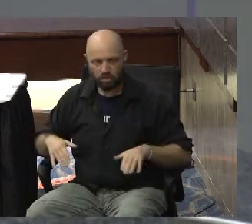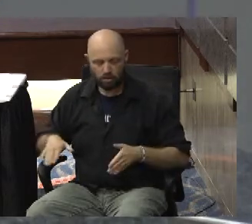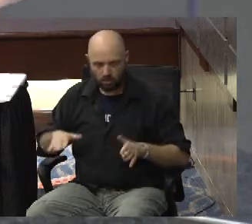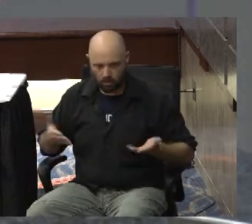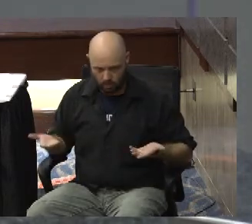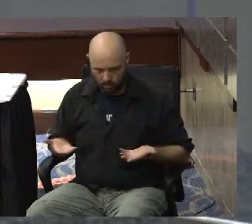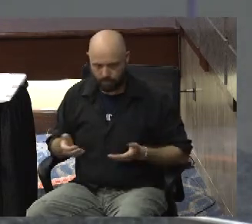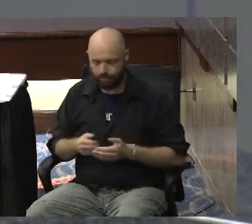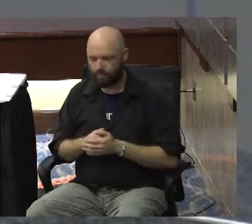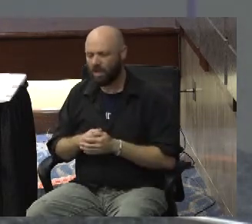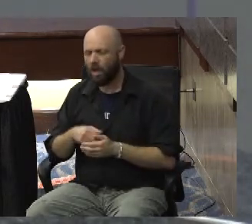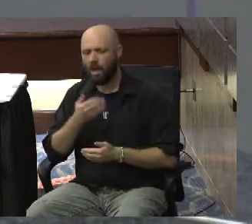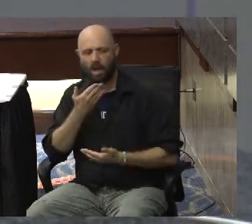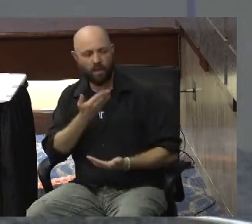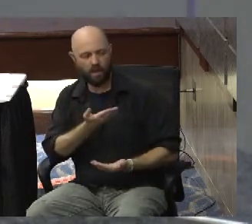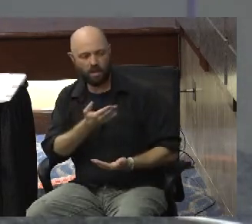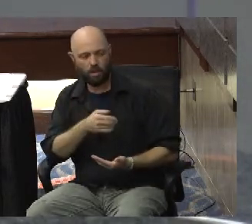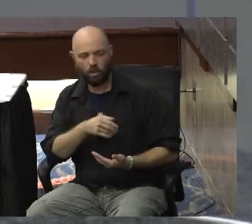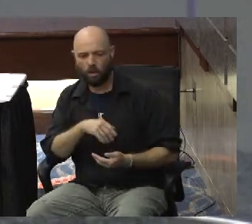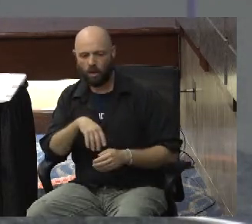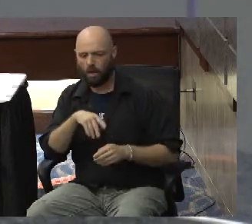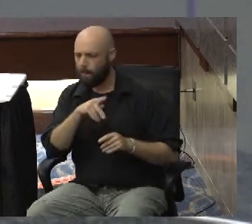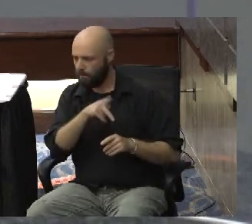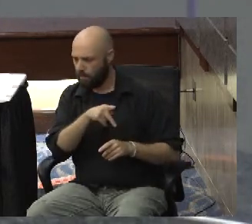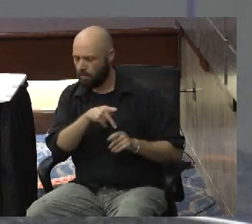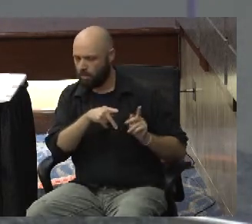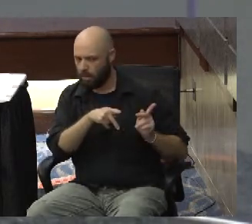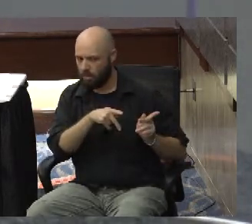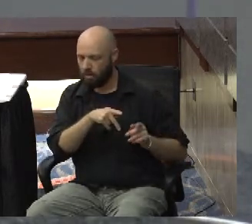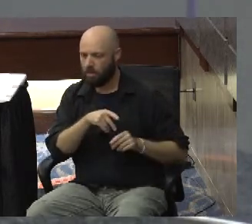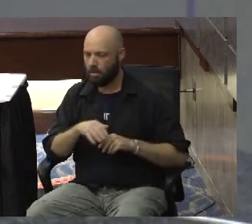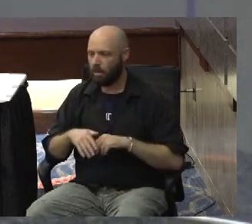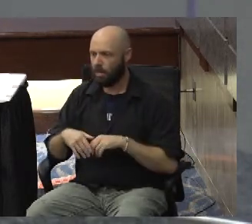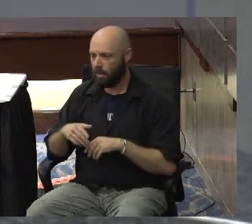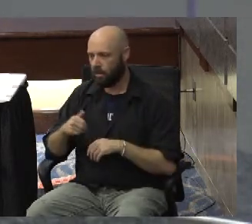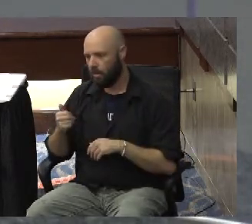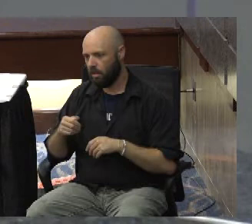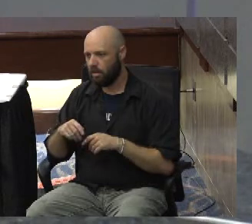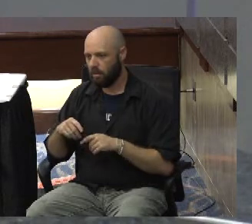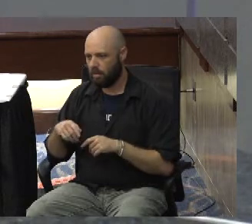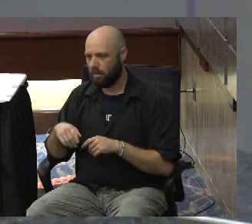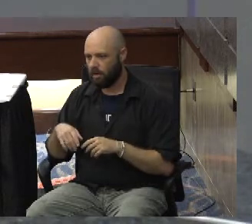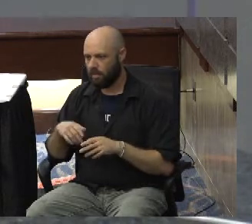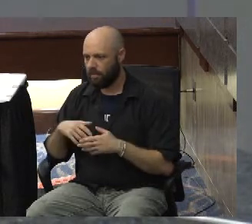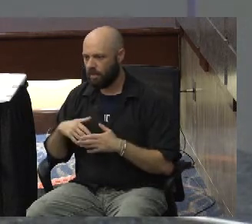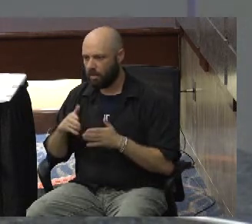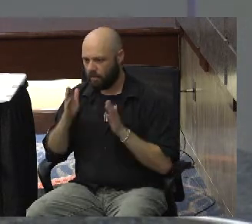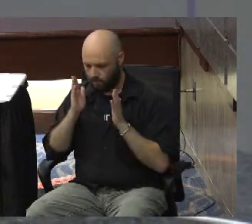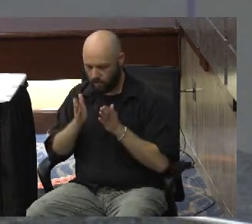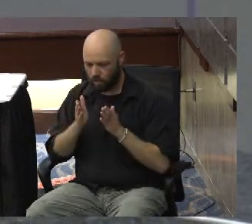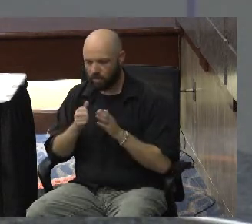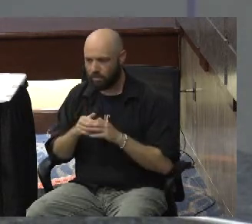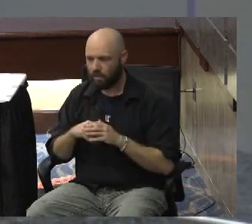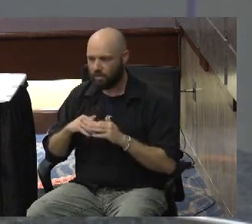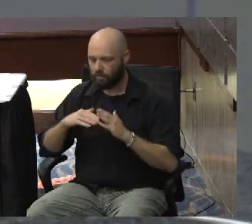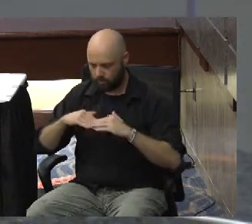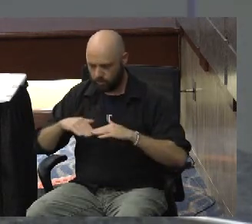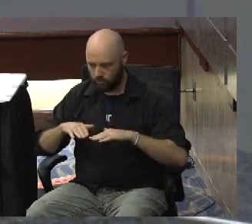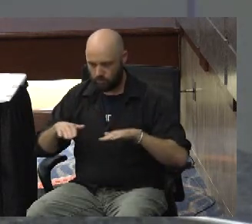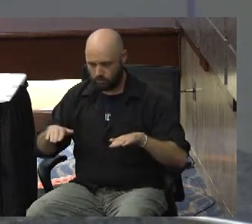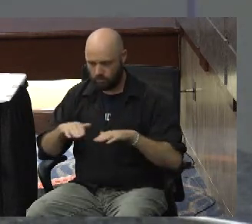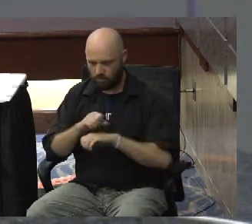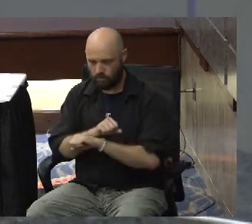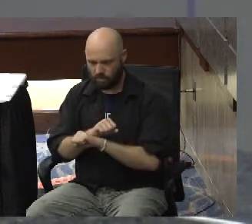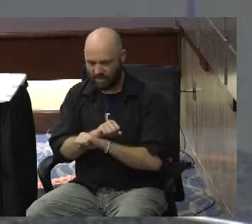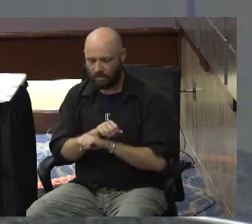Councilmember Palmer's and others' efforts to draw our attention to child labor in West Africa, which is a very serious issue, obviously, I also